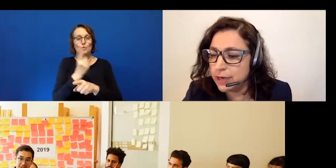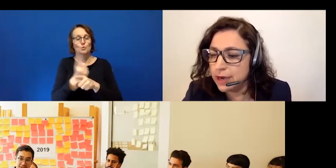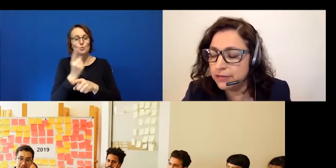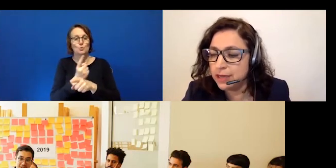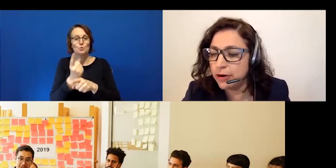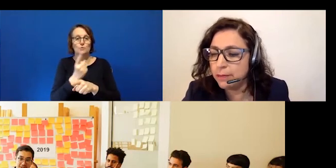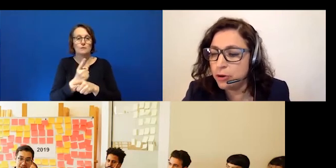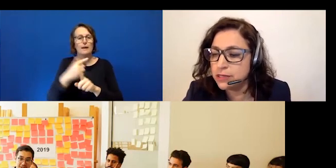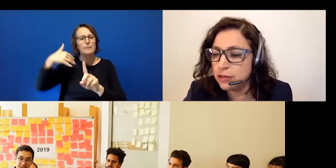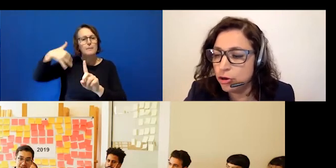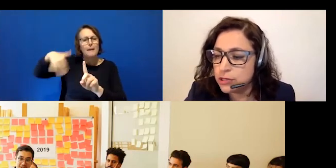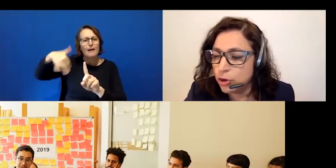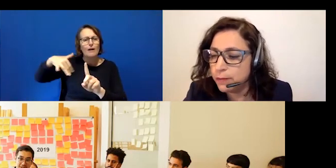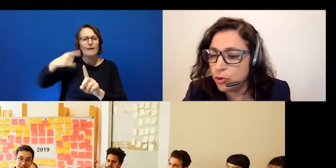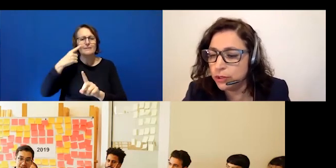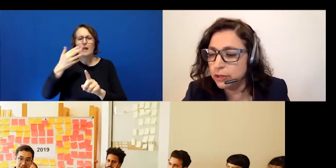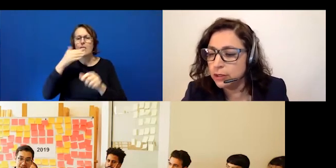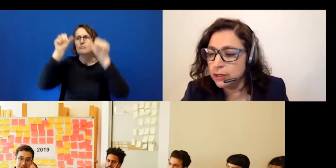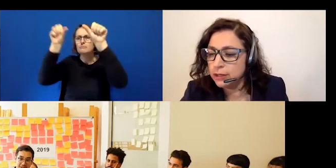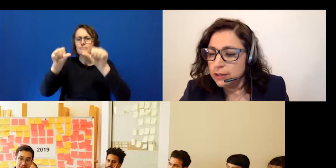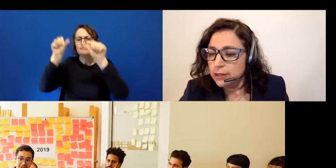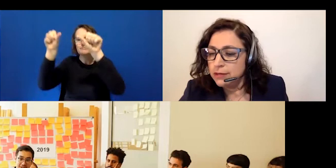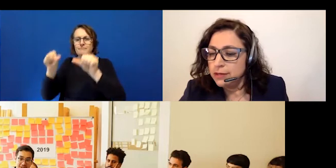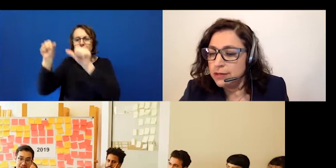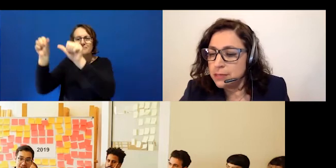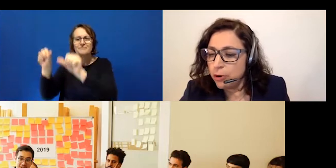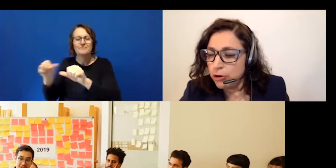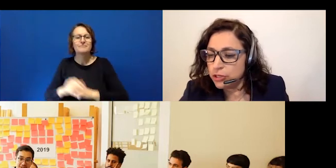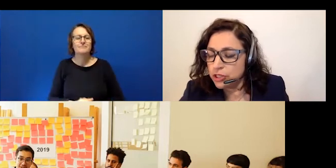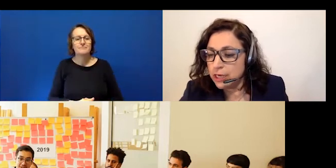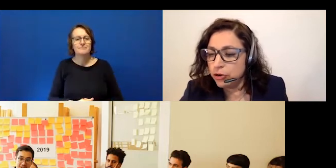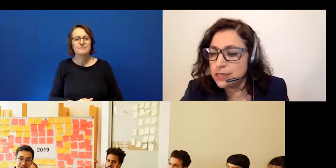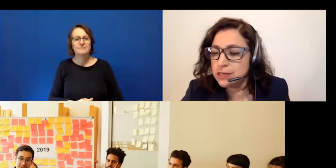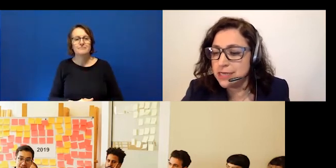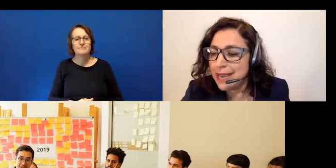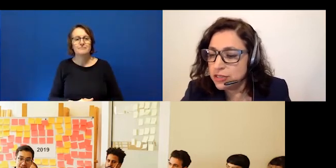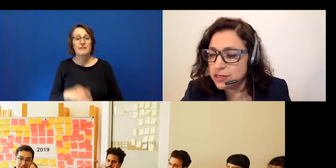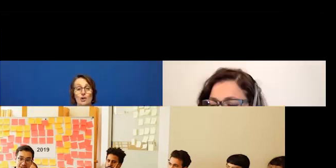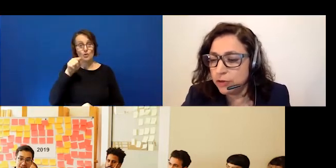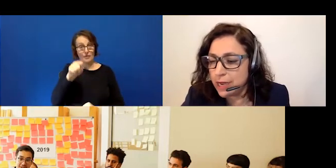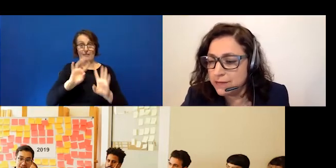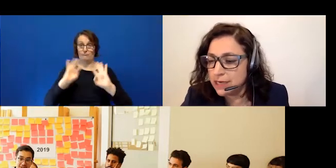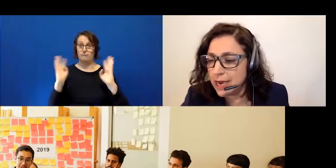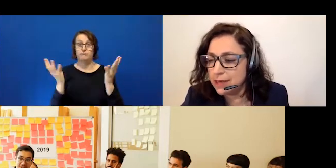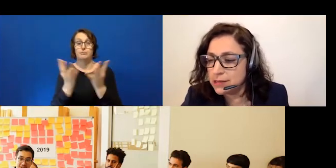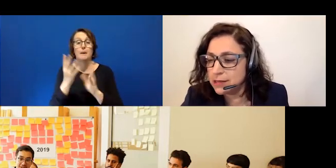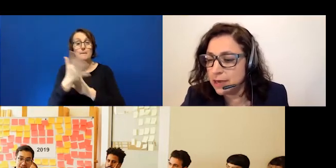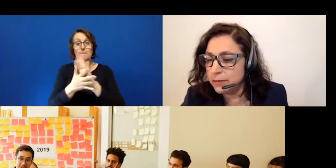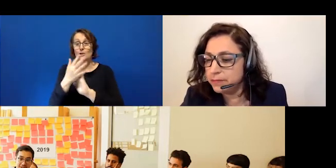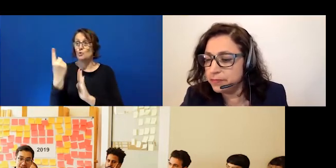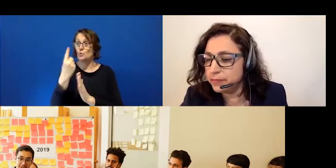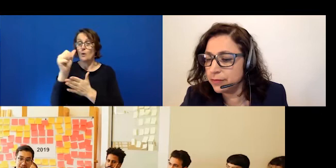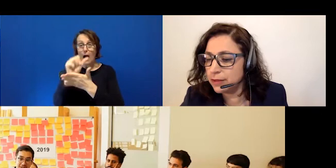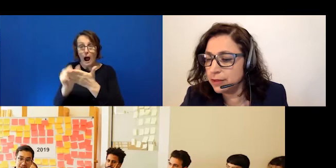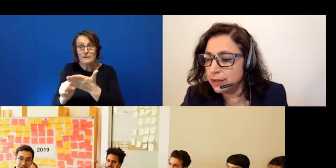background, there are post-it notes on a board. This approach increases the agency of creatives and artists